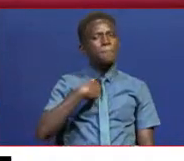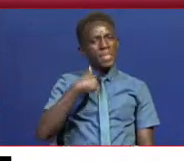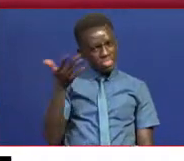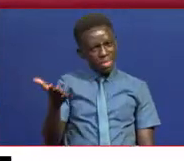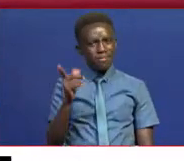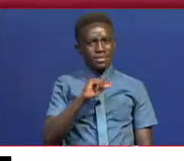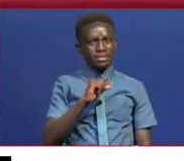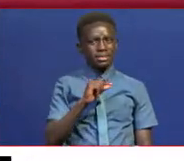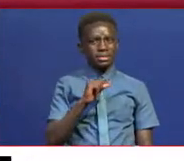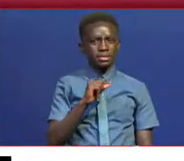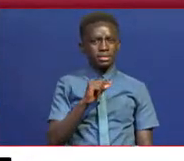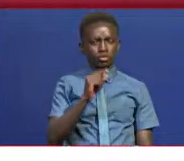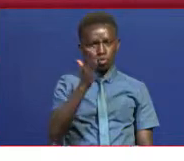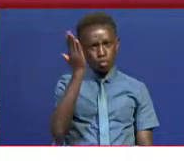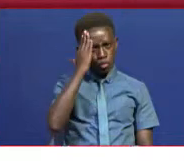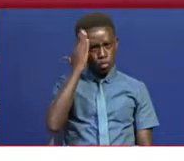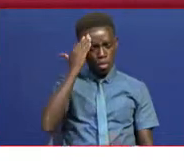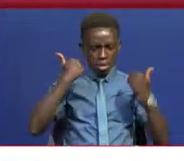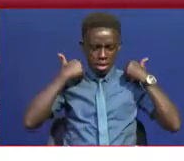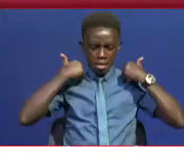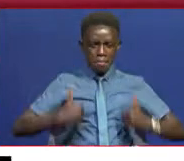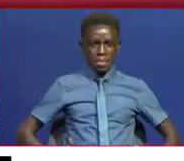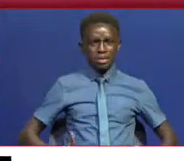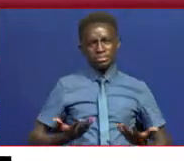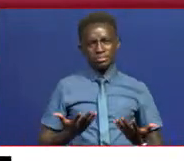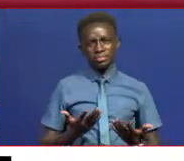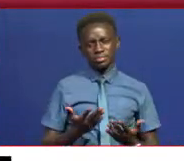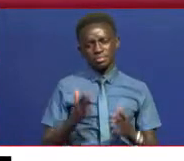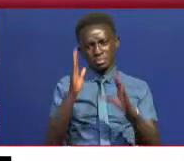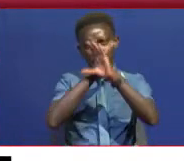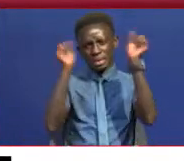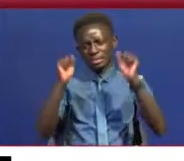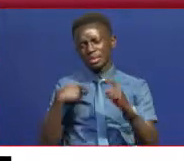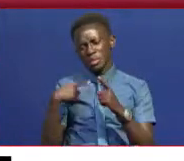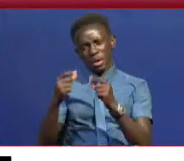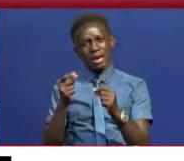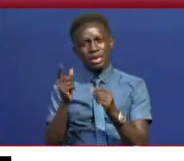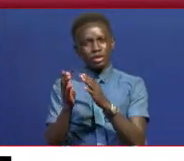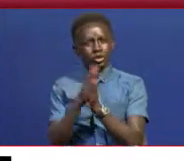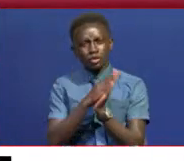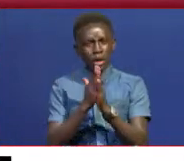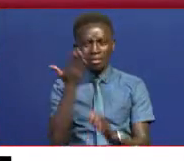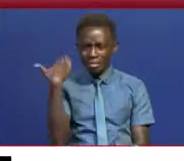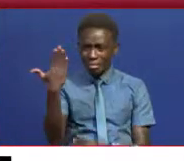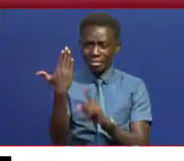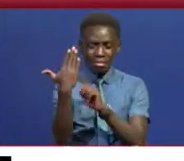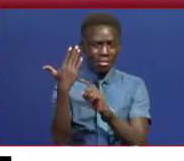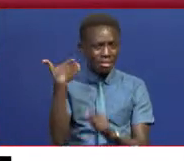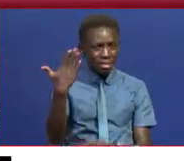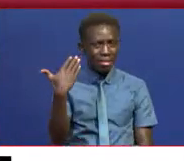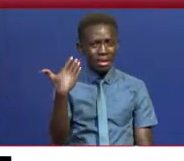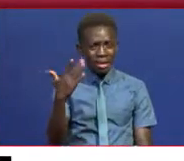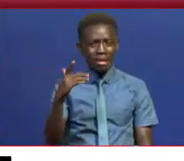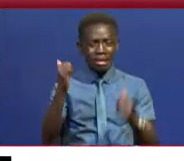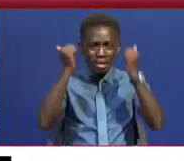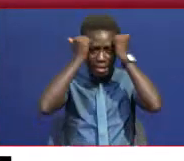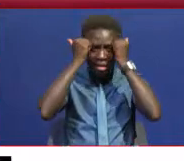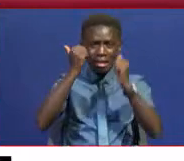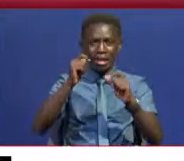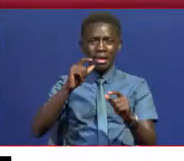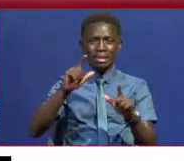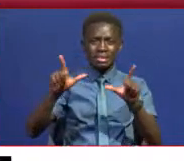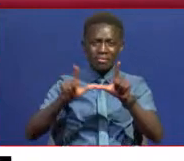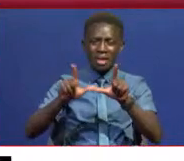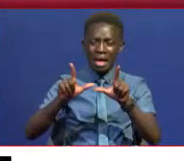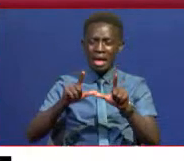Na unajua mimi rais hii maneno ya makaratasi sishughuliki sana naye. Because mimi